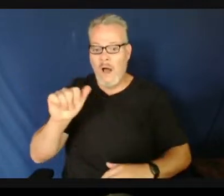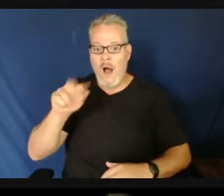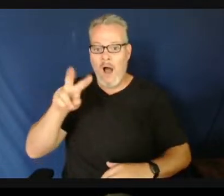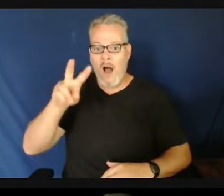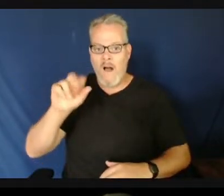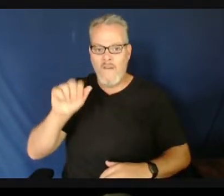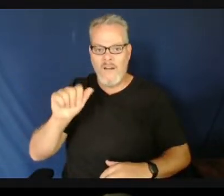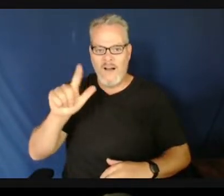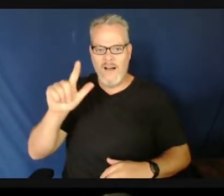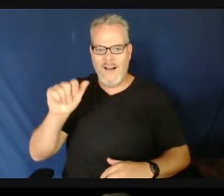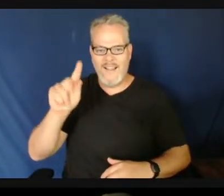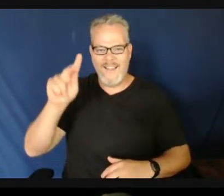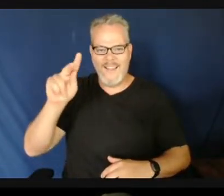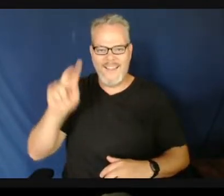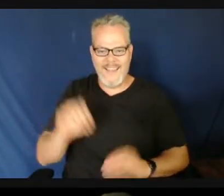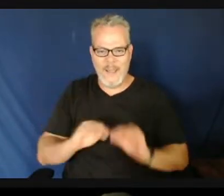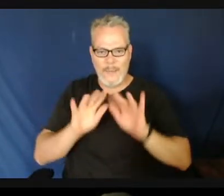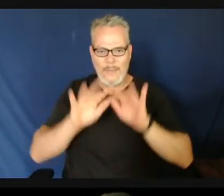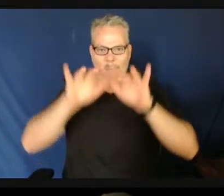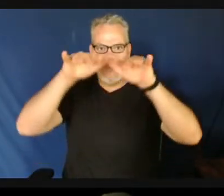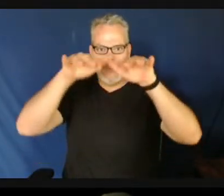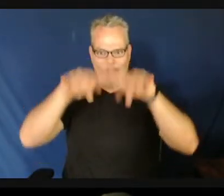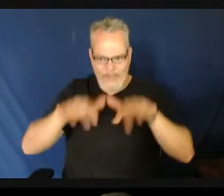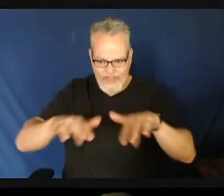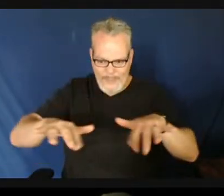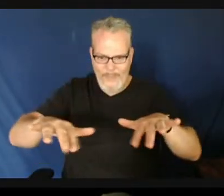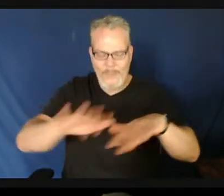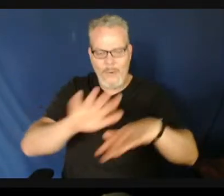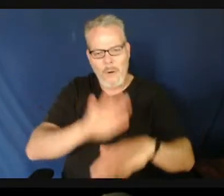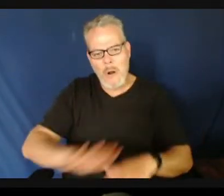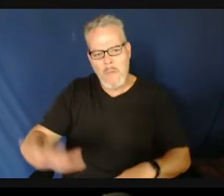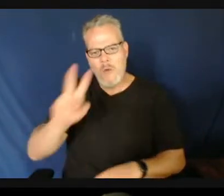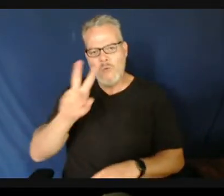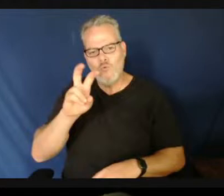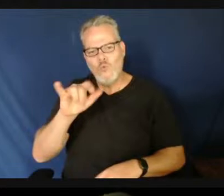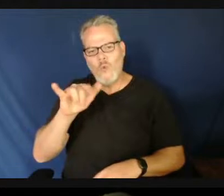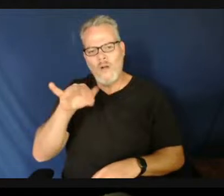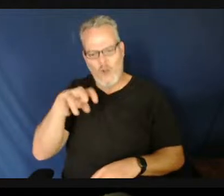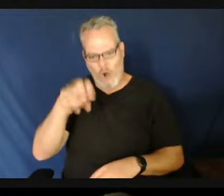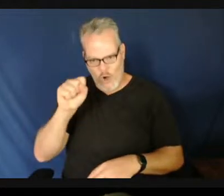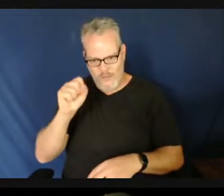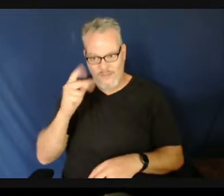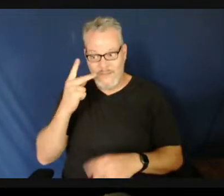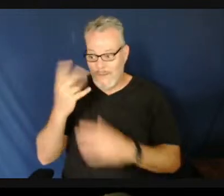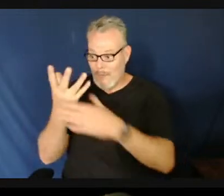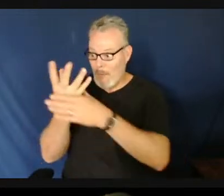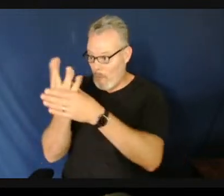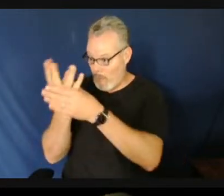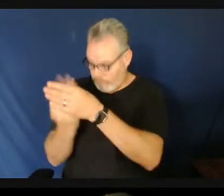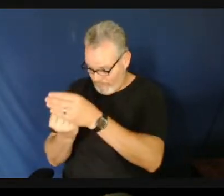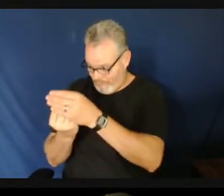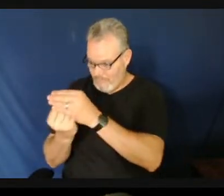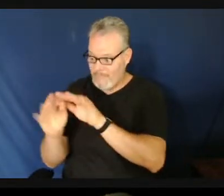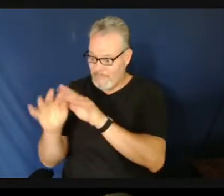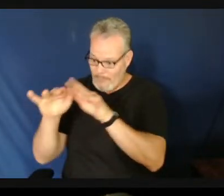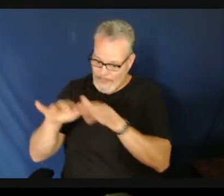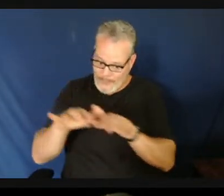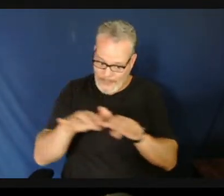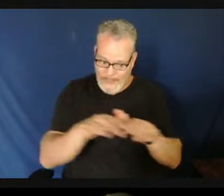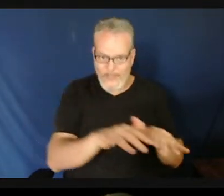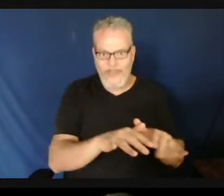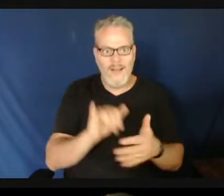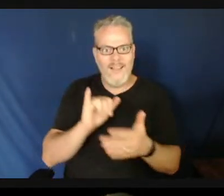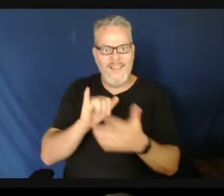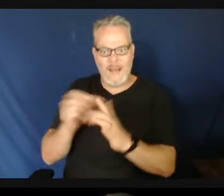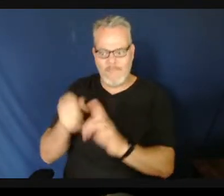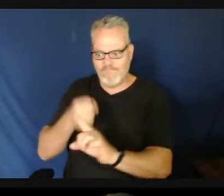100 yards onto the crater floor. And once lava leaves the vent, then that marks the beginning of the next episode. And